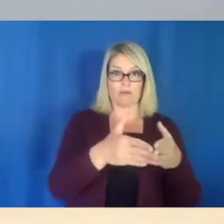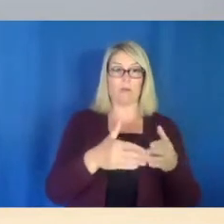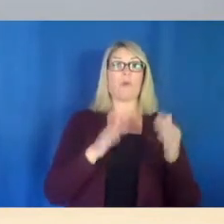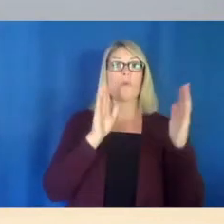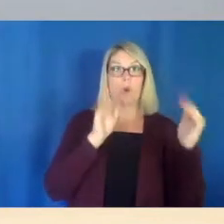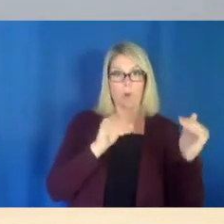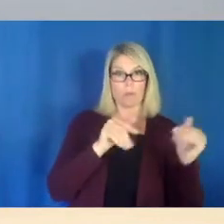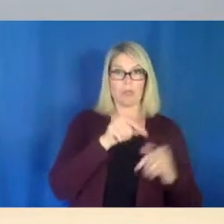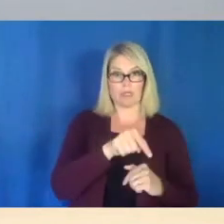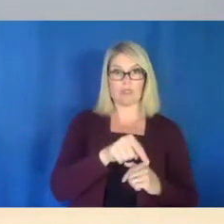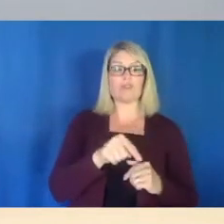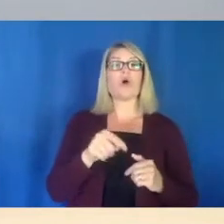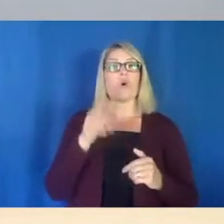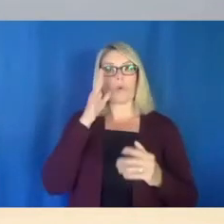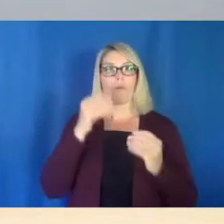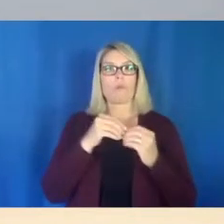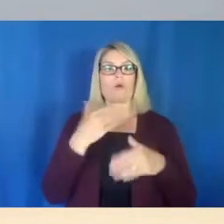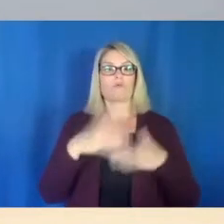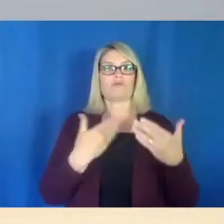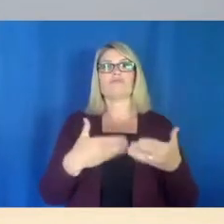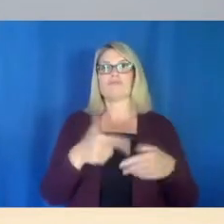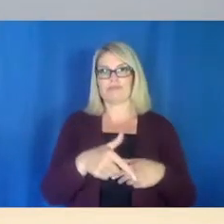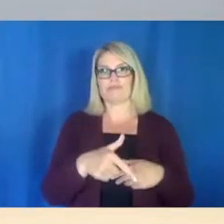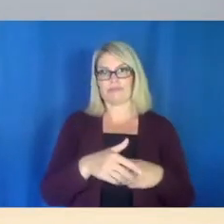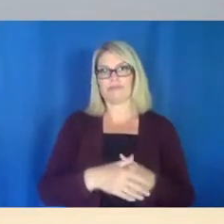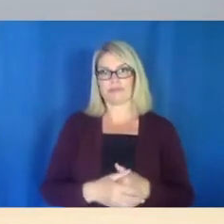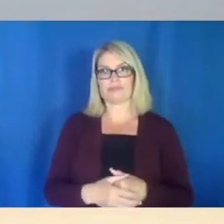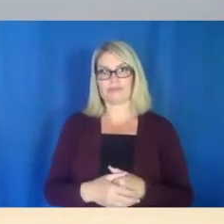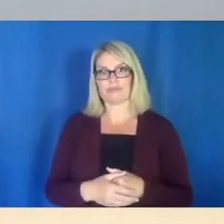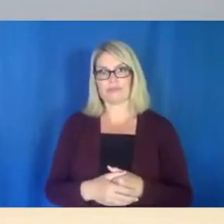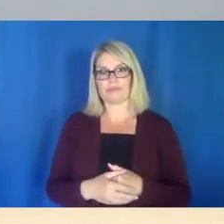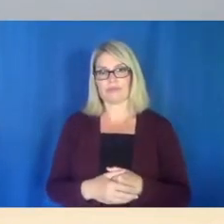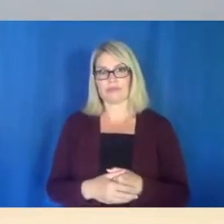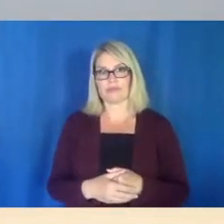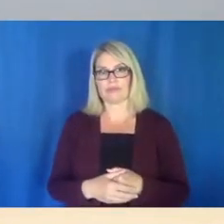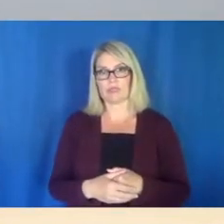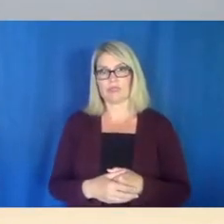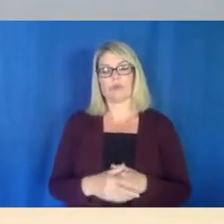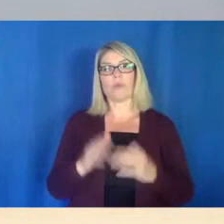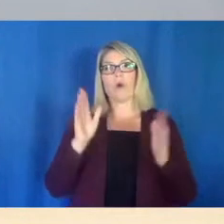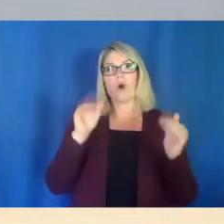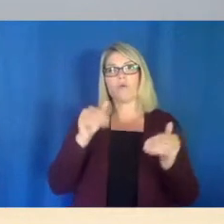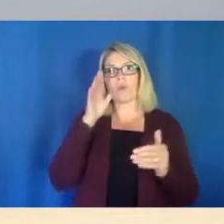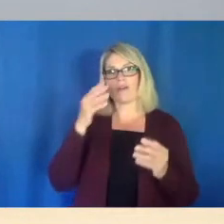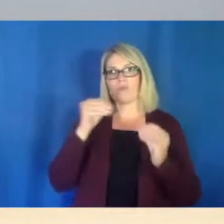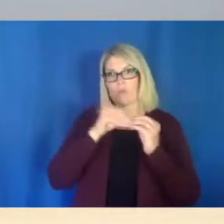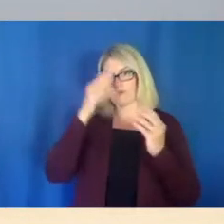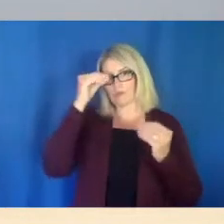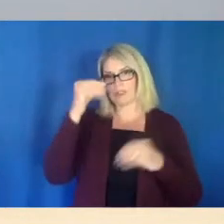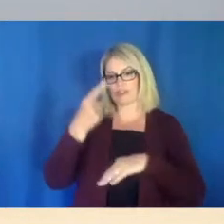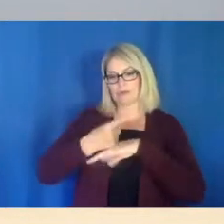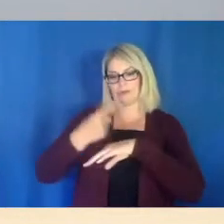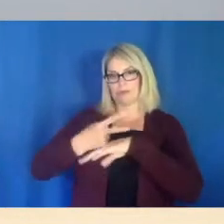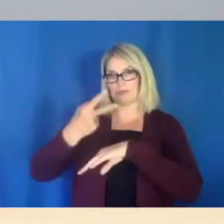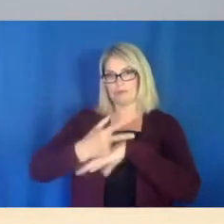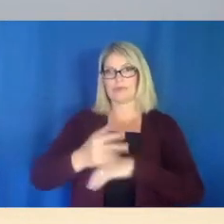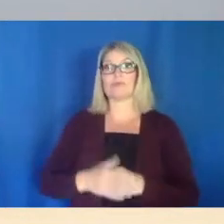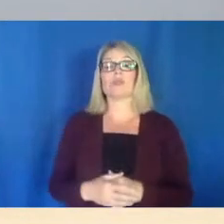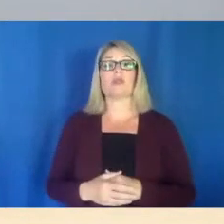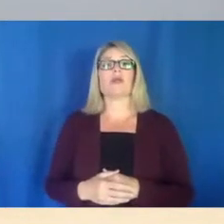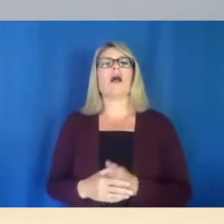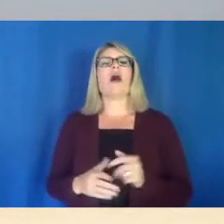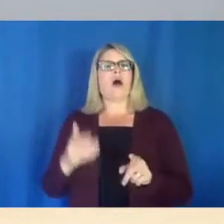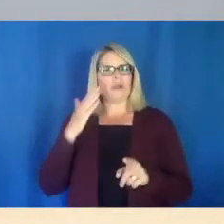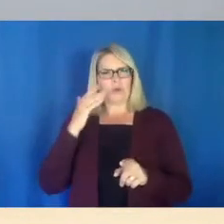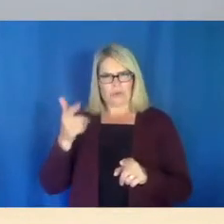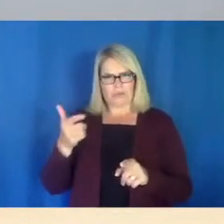flow in the coming days. Thanks so much. And I know you mentioned last week that